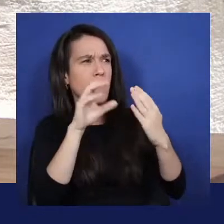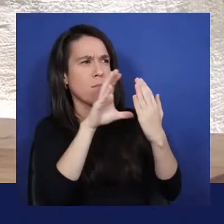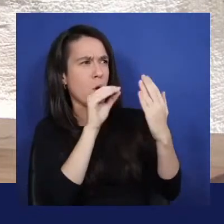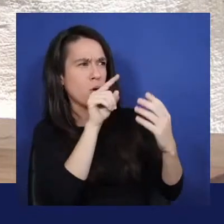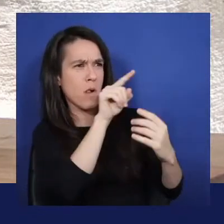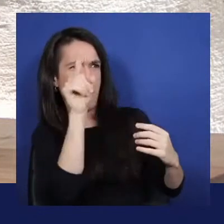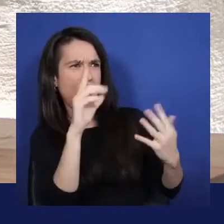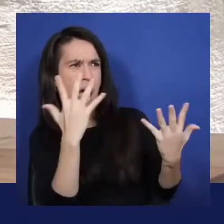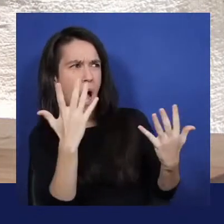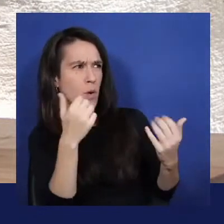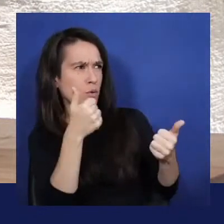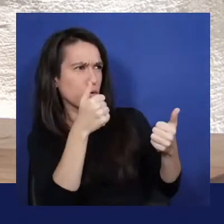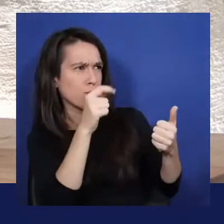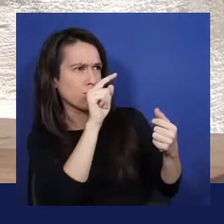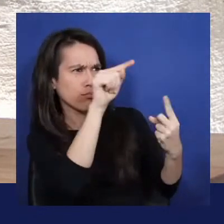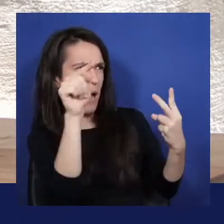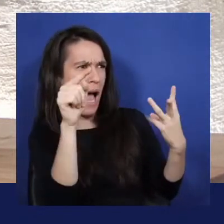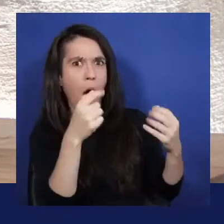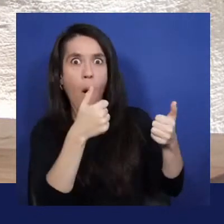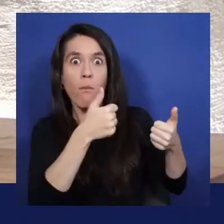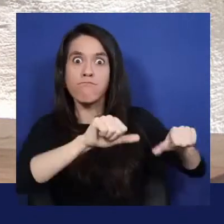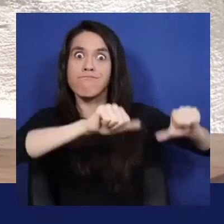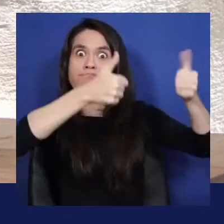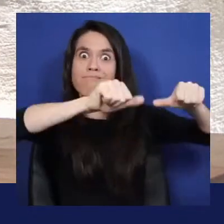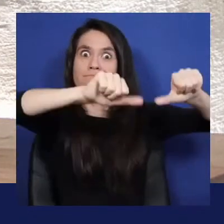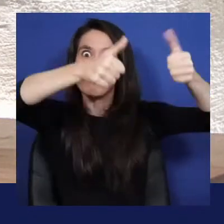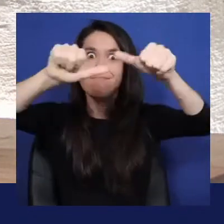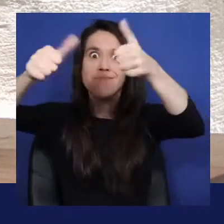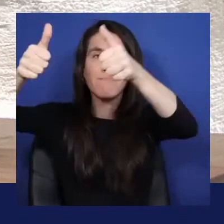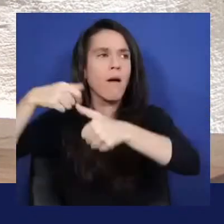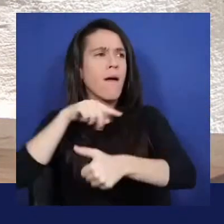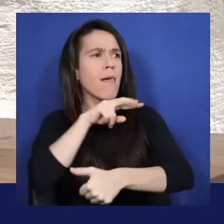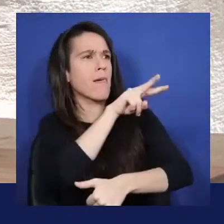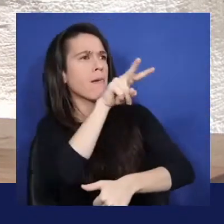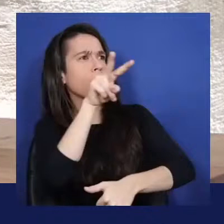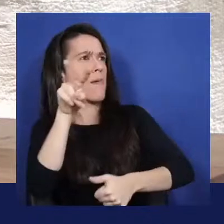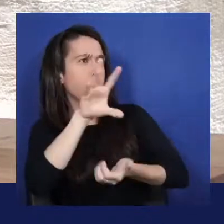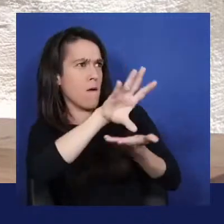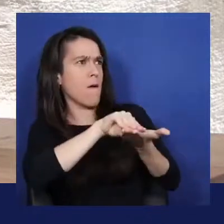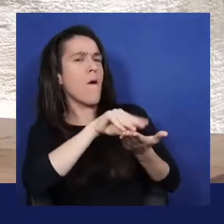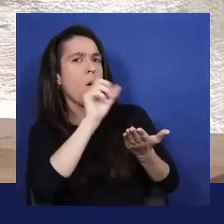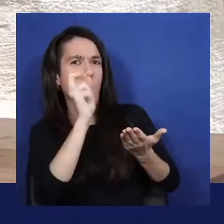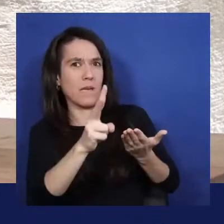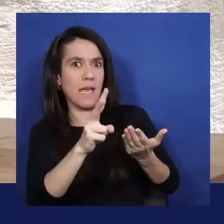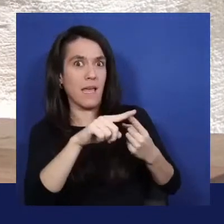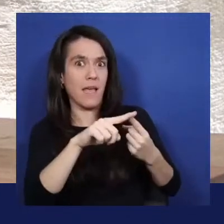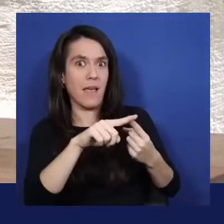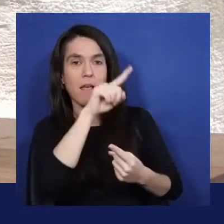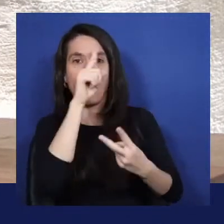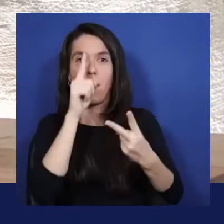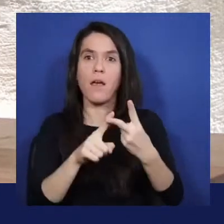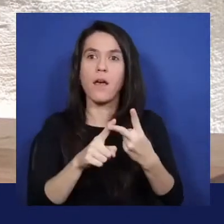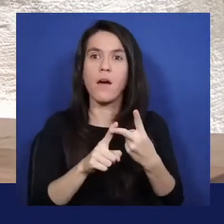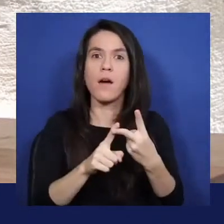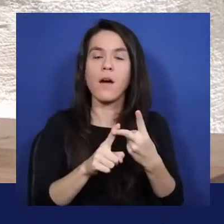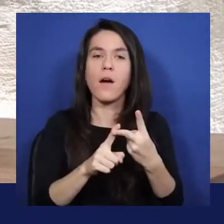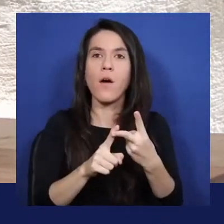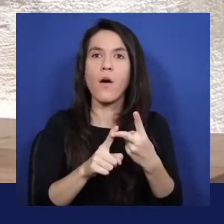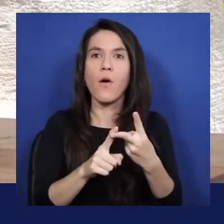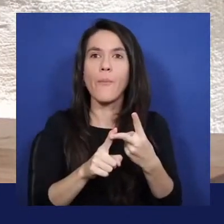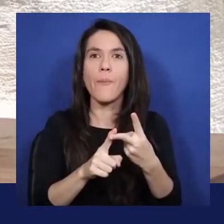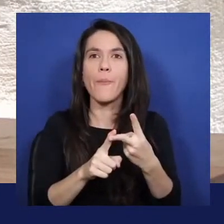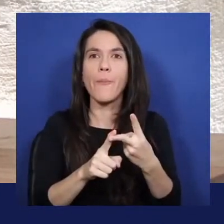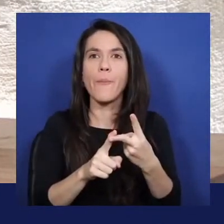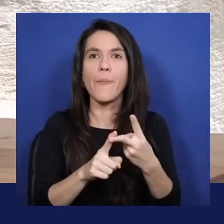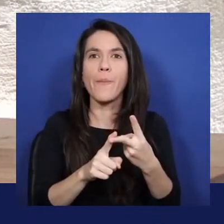all actually works. And then ROIML is awesome. It does lots of heavy